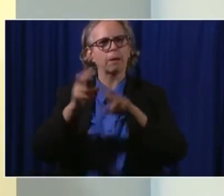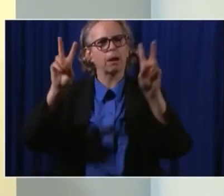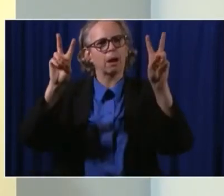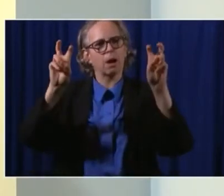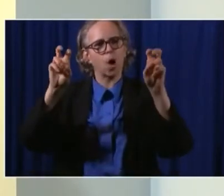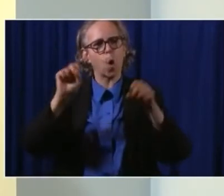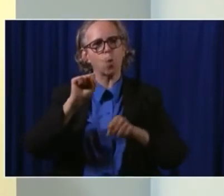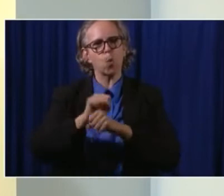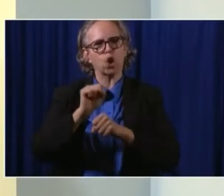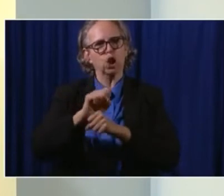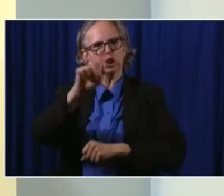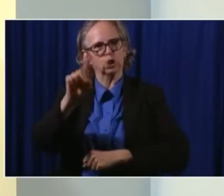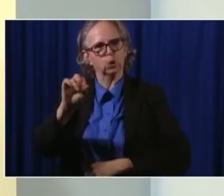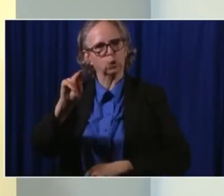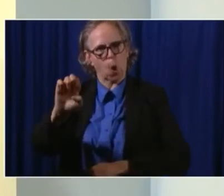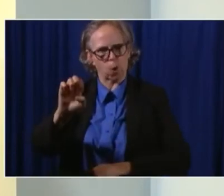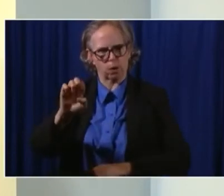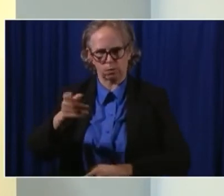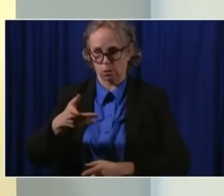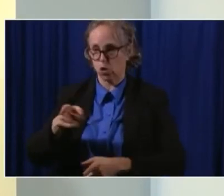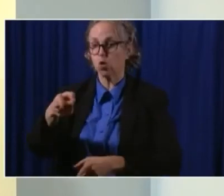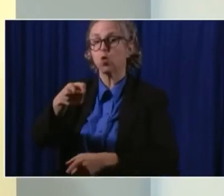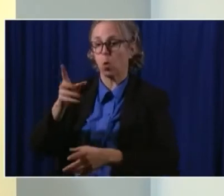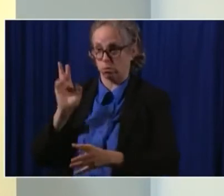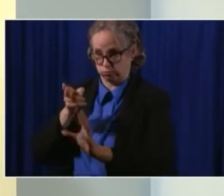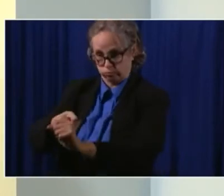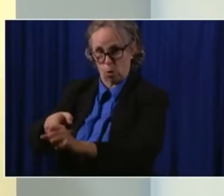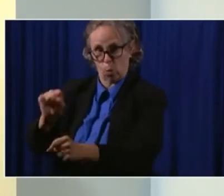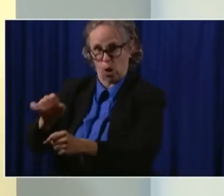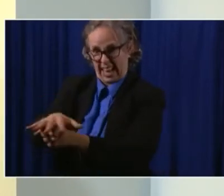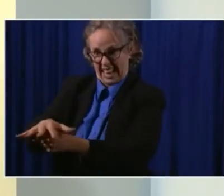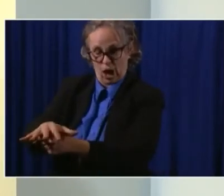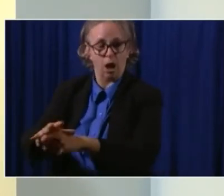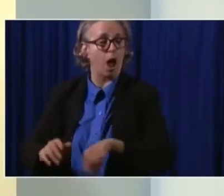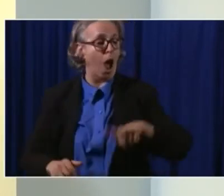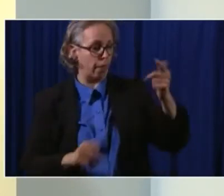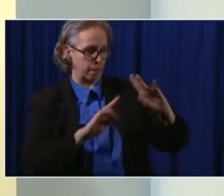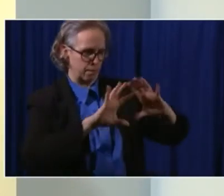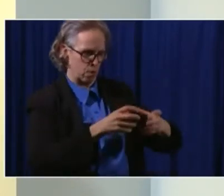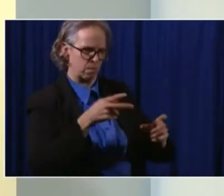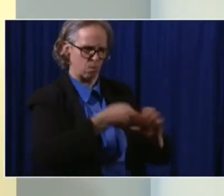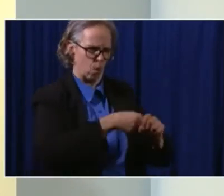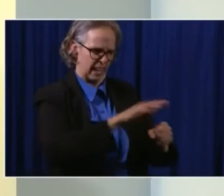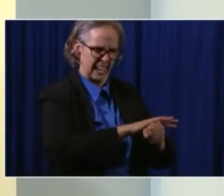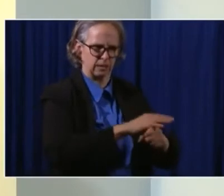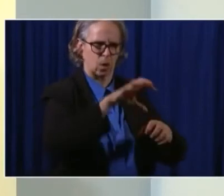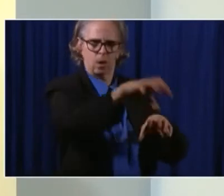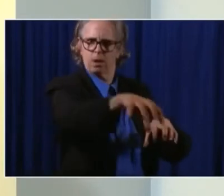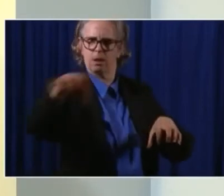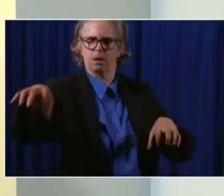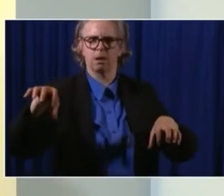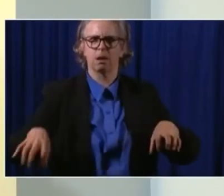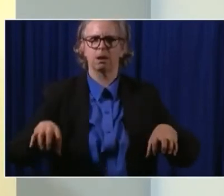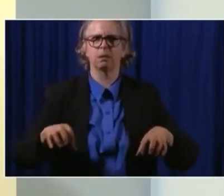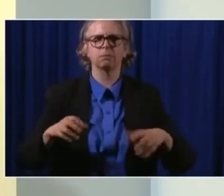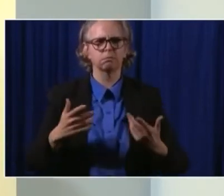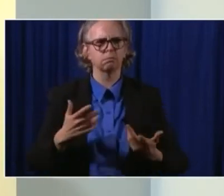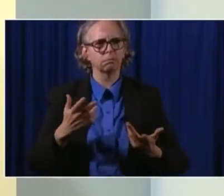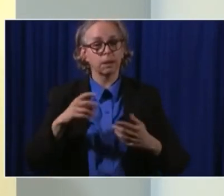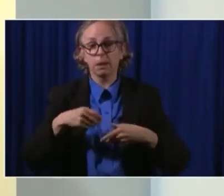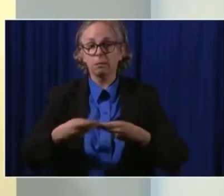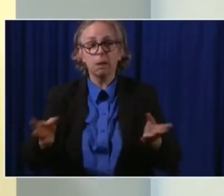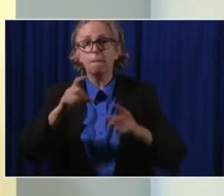particularly in the distribution area to make sure people don't go into each other's workspace. They're providing facial coverings for all employees. They're talking to